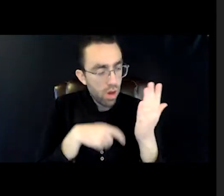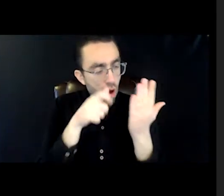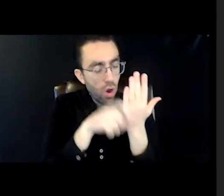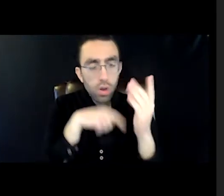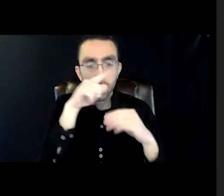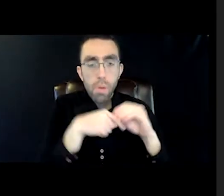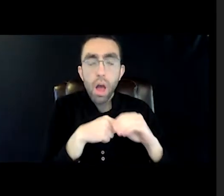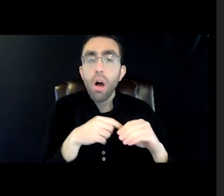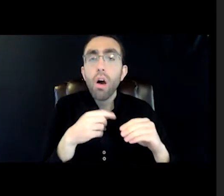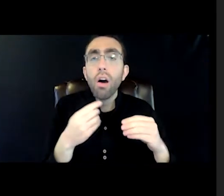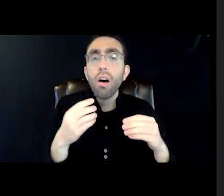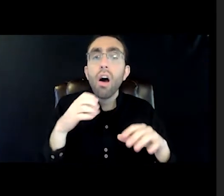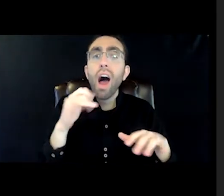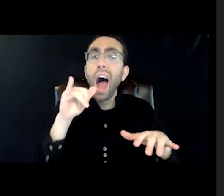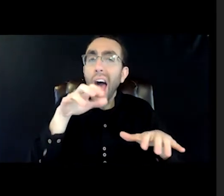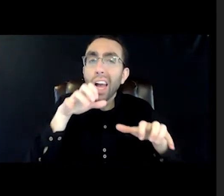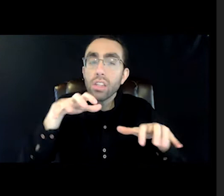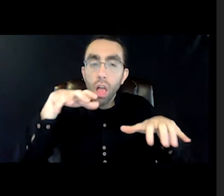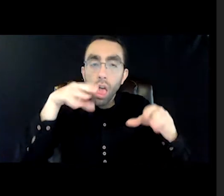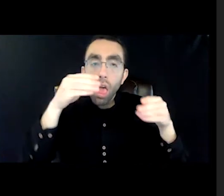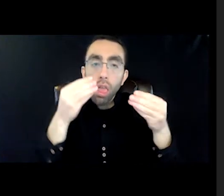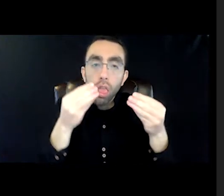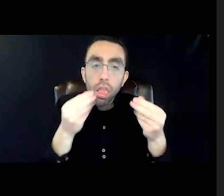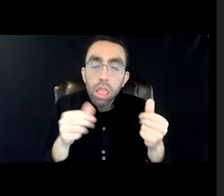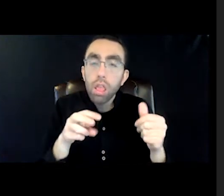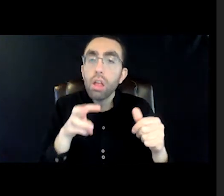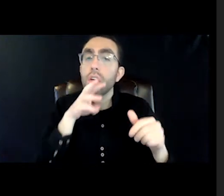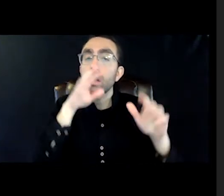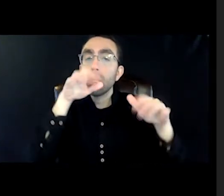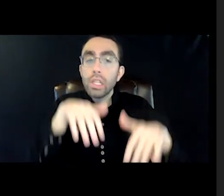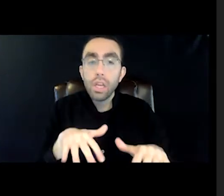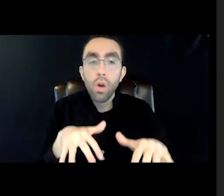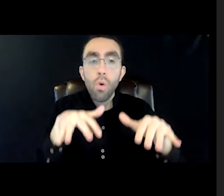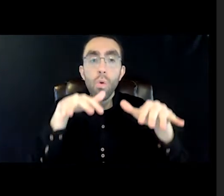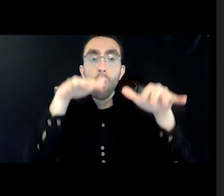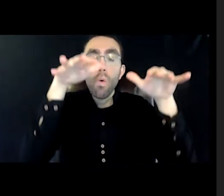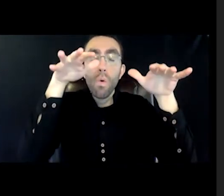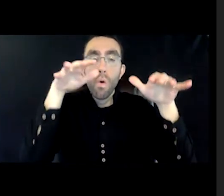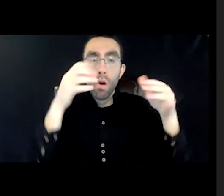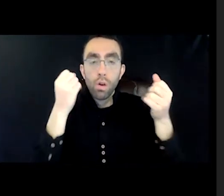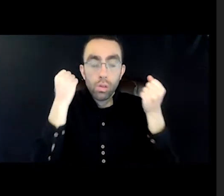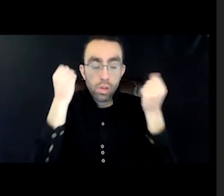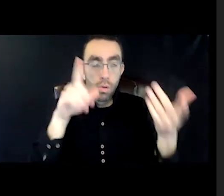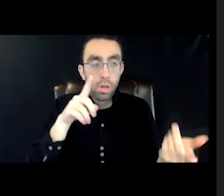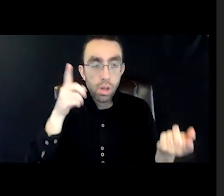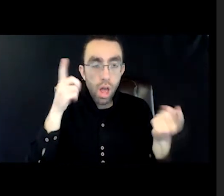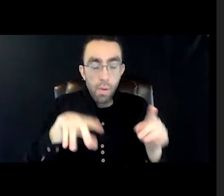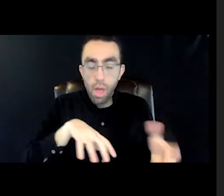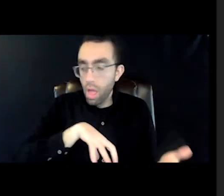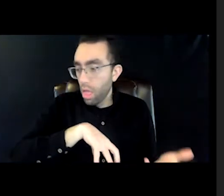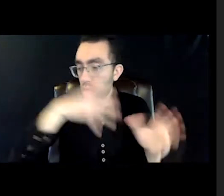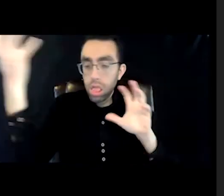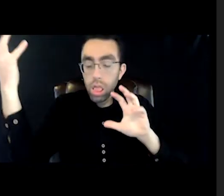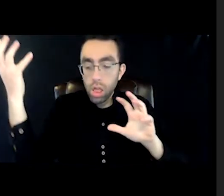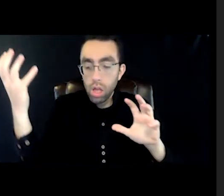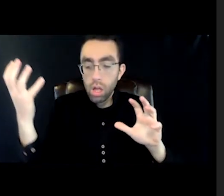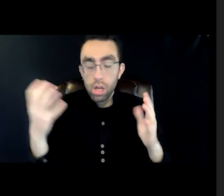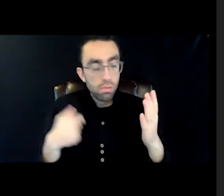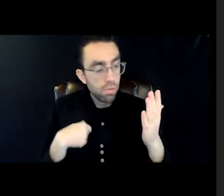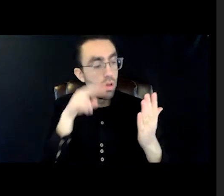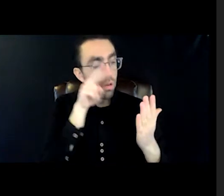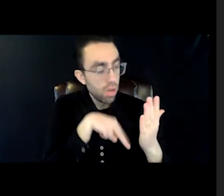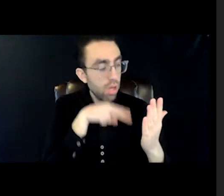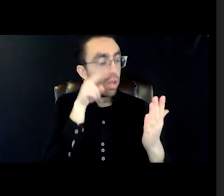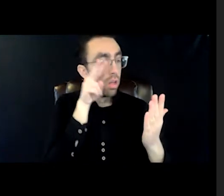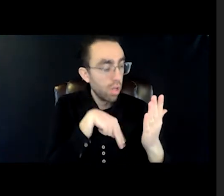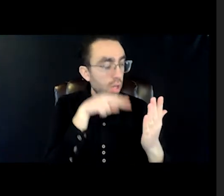about glaciers melting and sea level rise and sort of doom and gloom, the world is going to end, while there's a lot of importance, obviously, to having